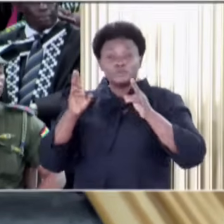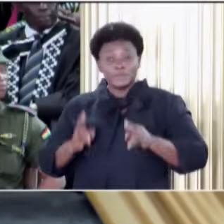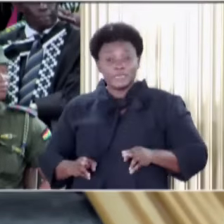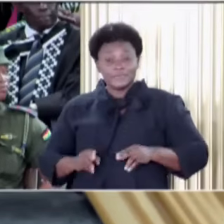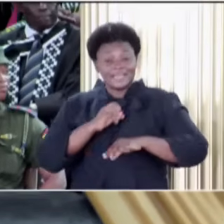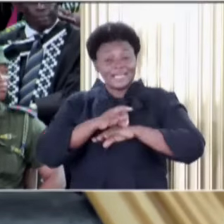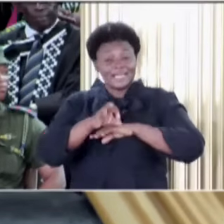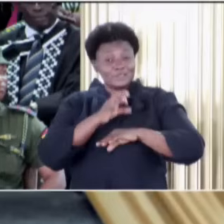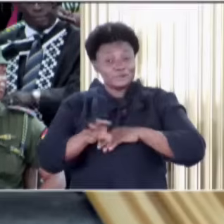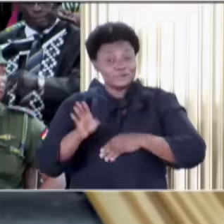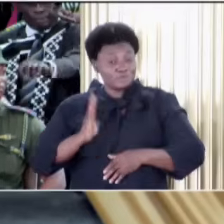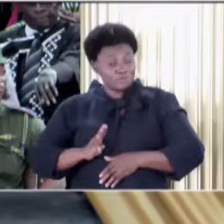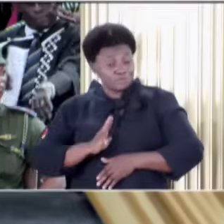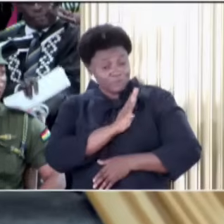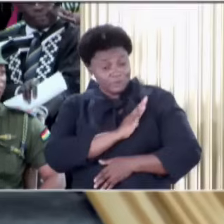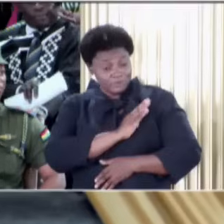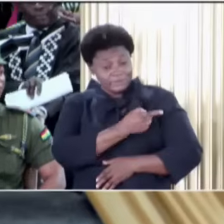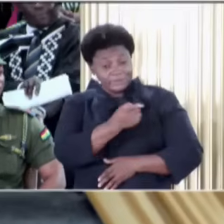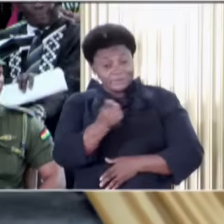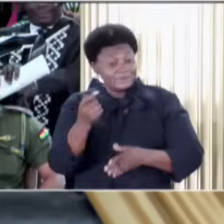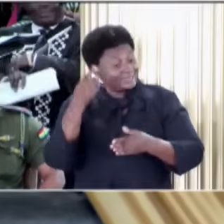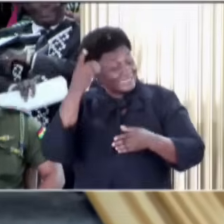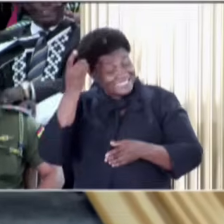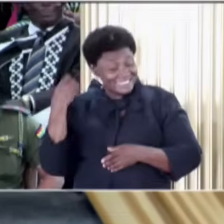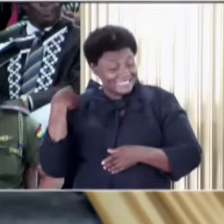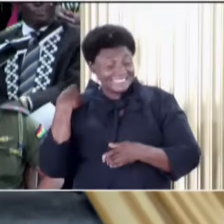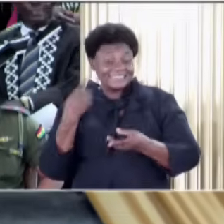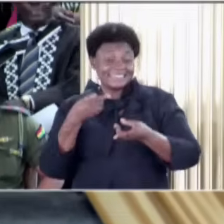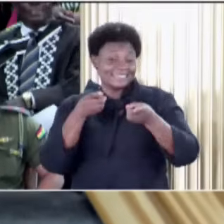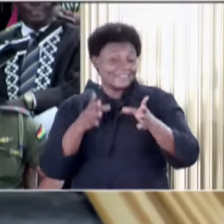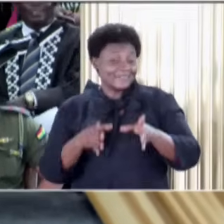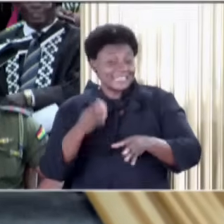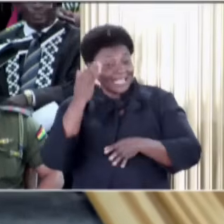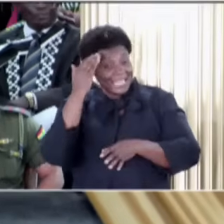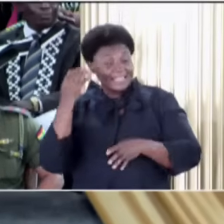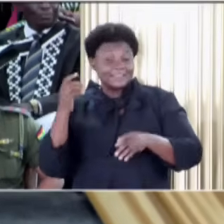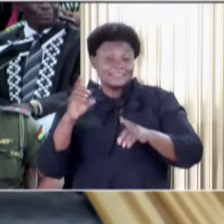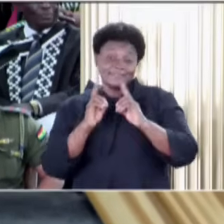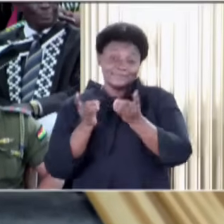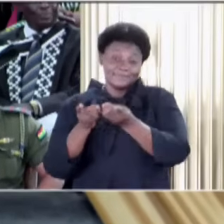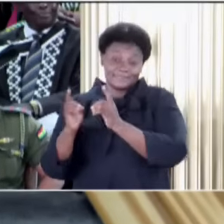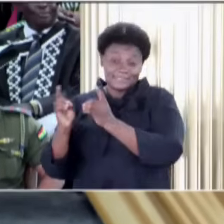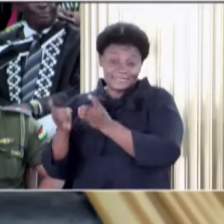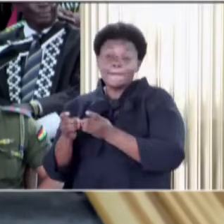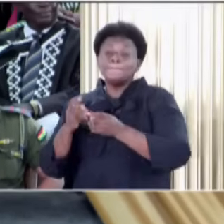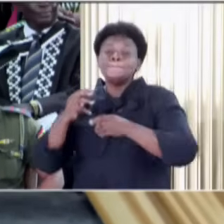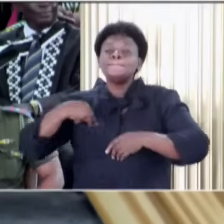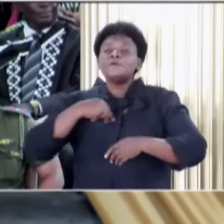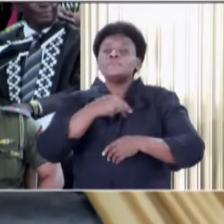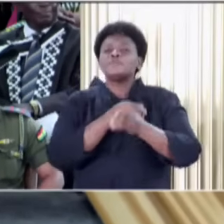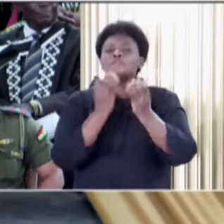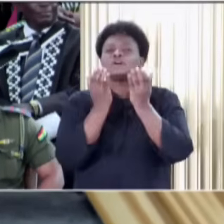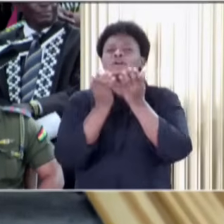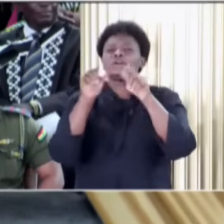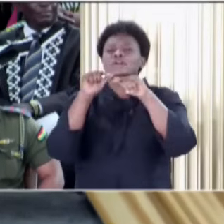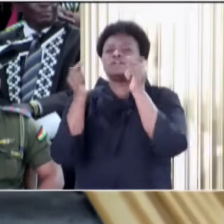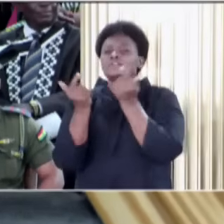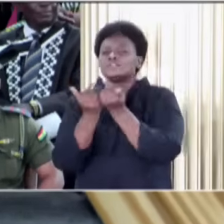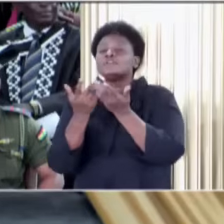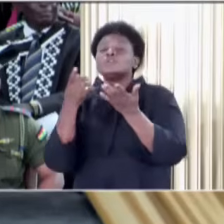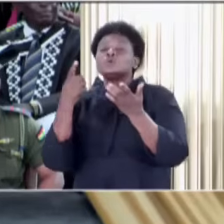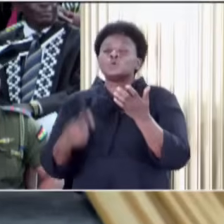Board, Deans, Directors, and Heads of Departments, members of Convocation, staff and